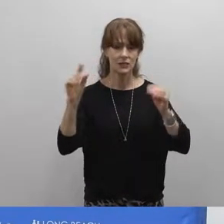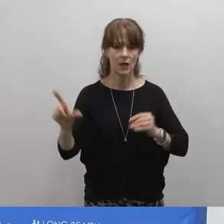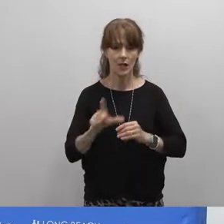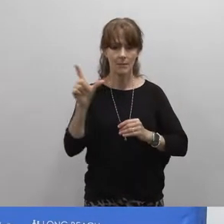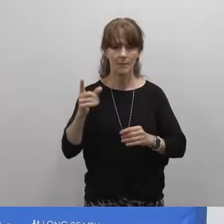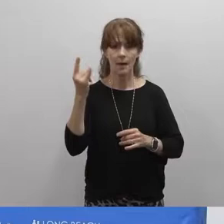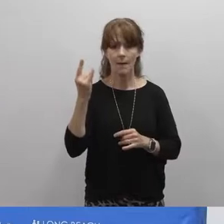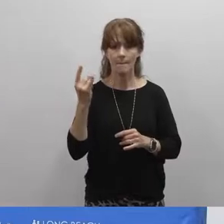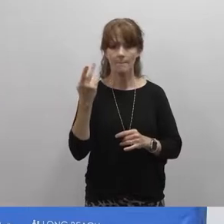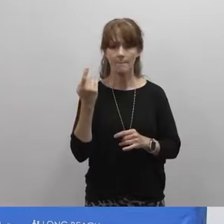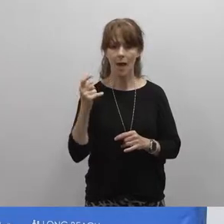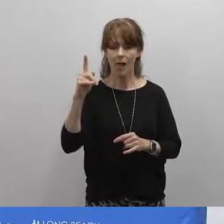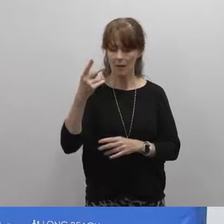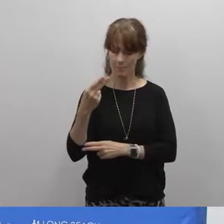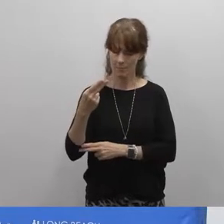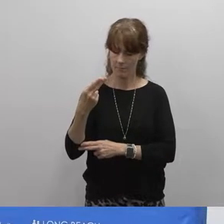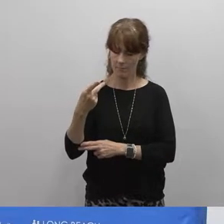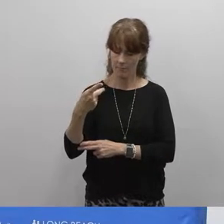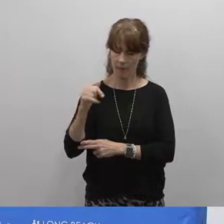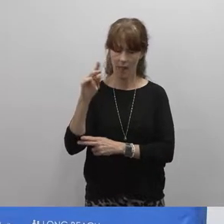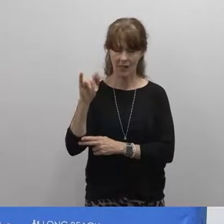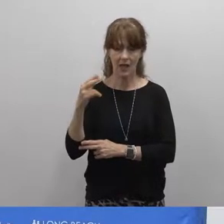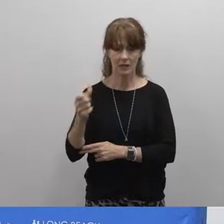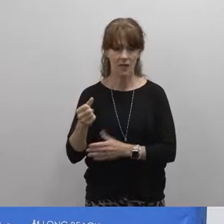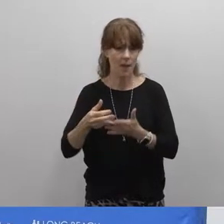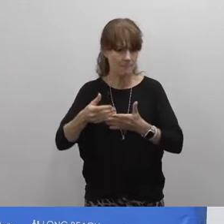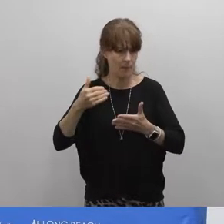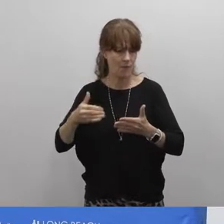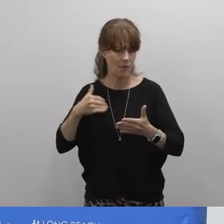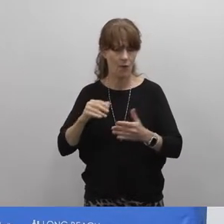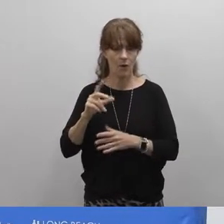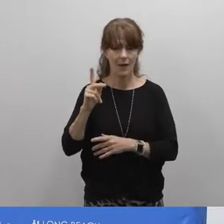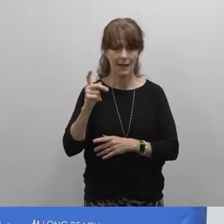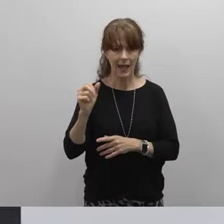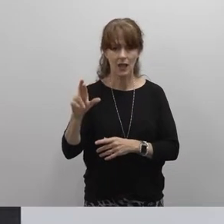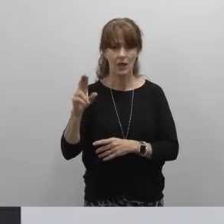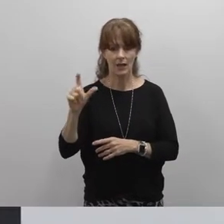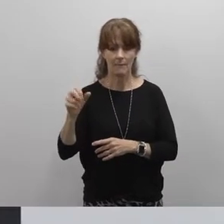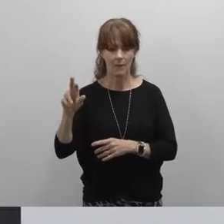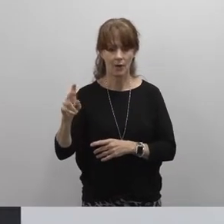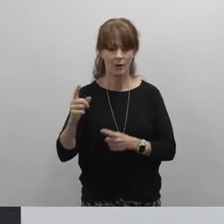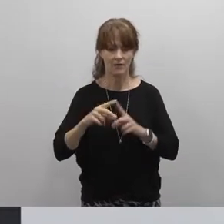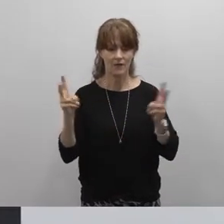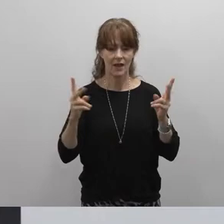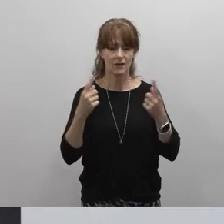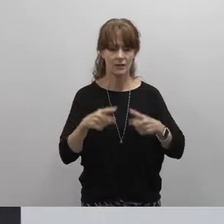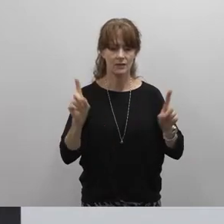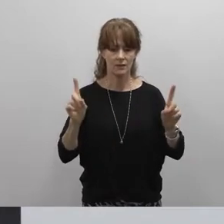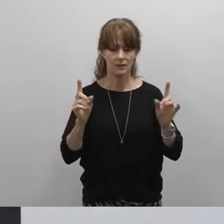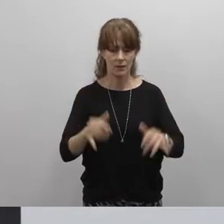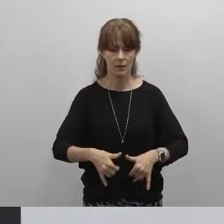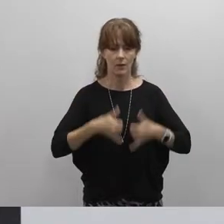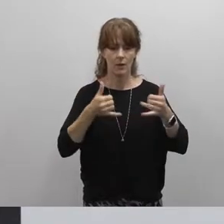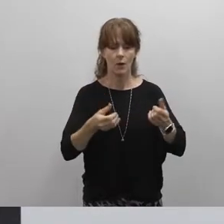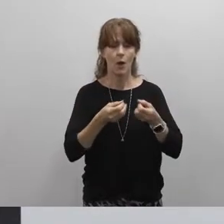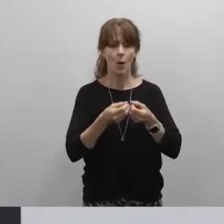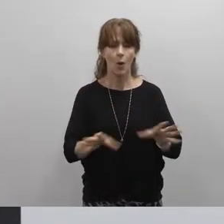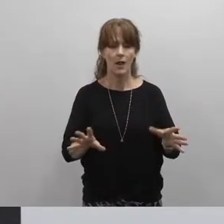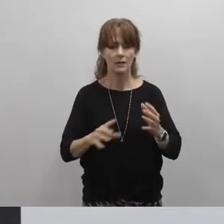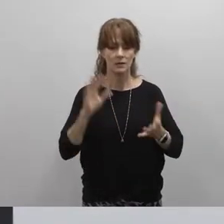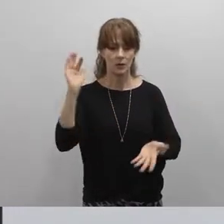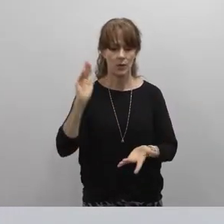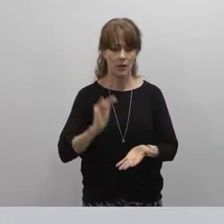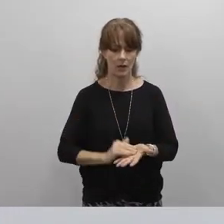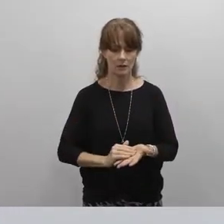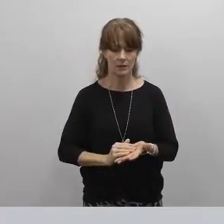School. Before that, I was at Lindbergh and Keller Middle Schools, where we ran very successful award-winning waste reduction programs. And so I was